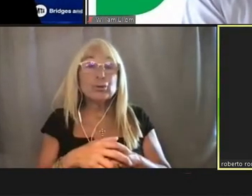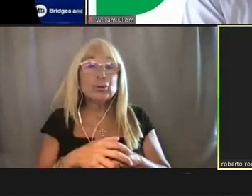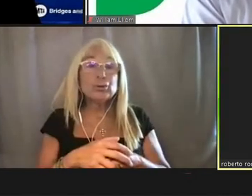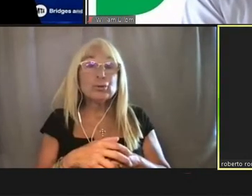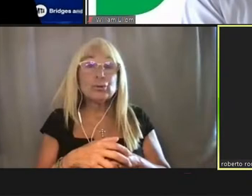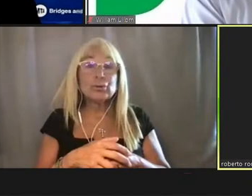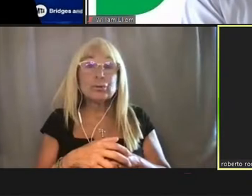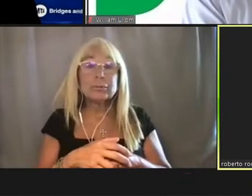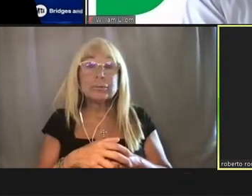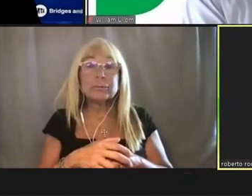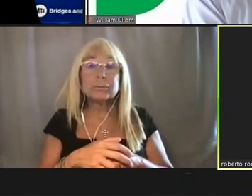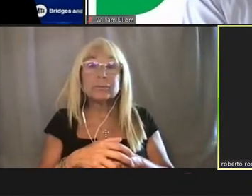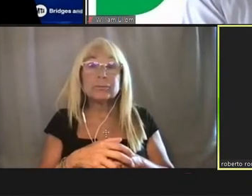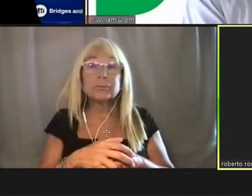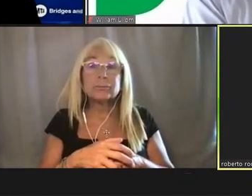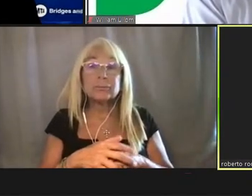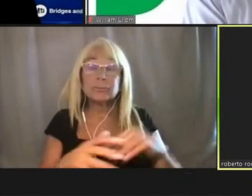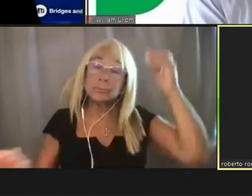my name is